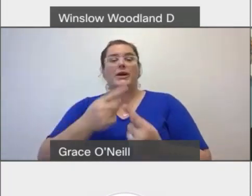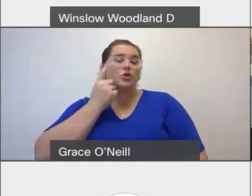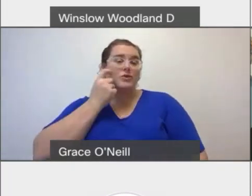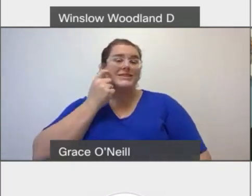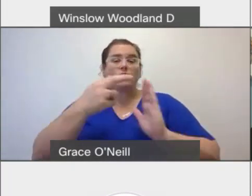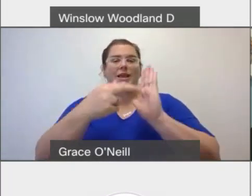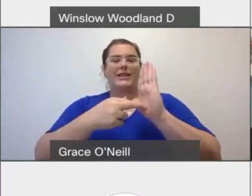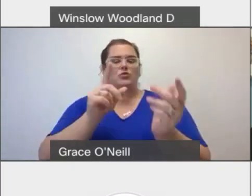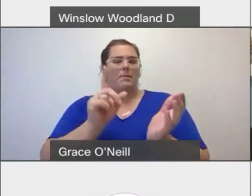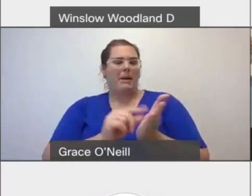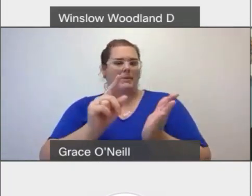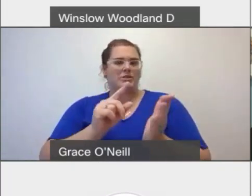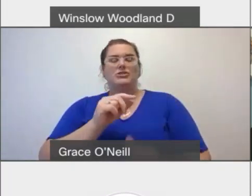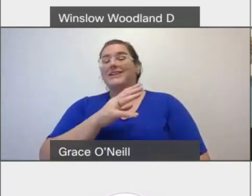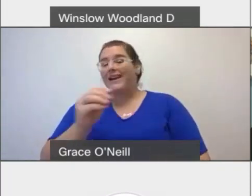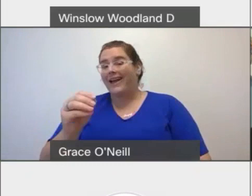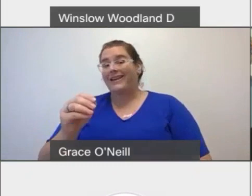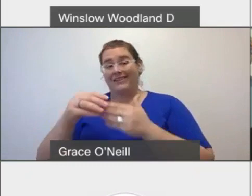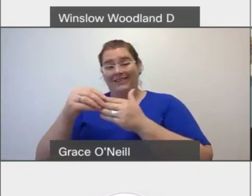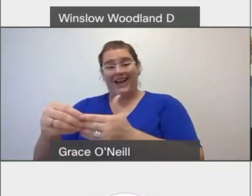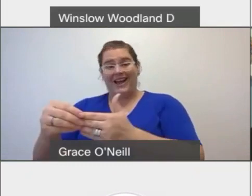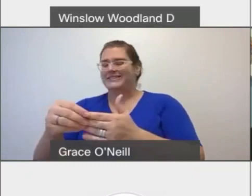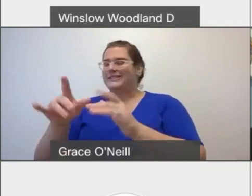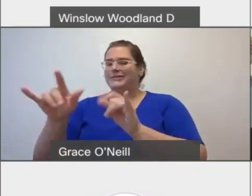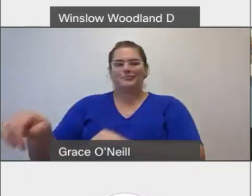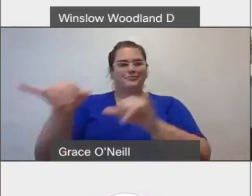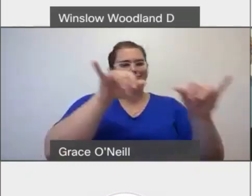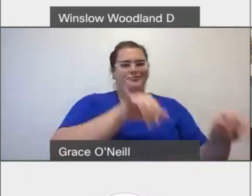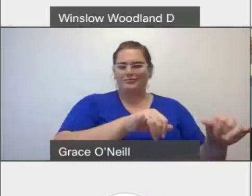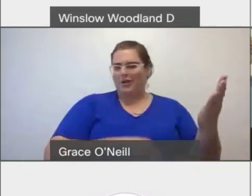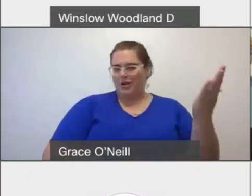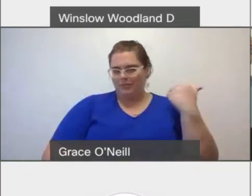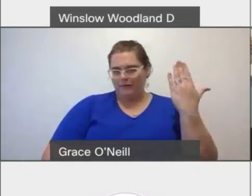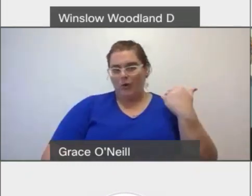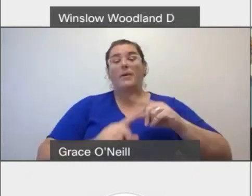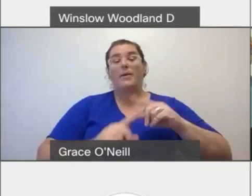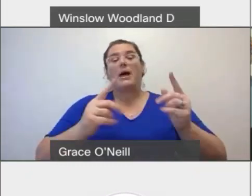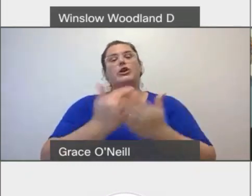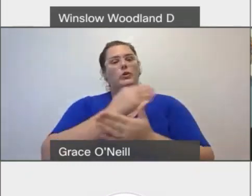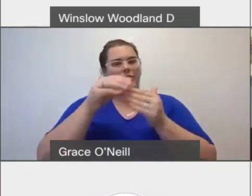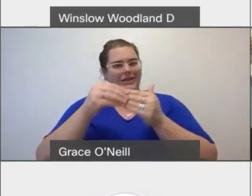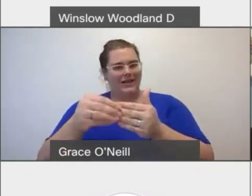the guidance will be exactly the same as it was before, but the new guidance will be going out.